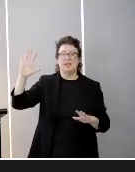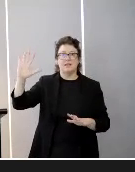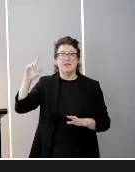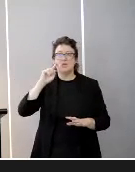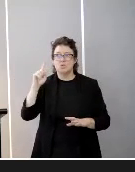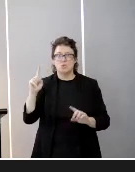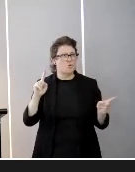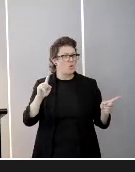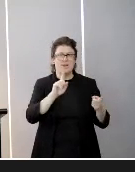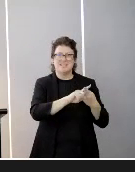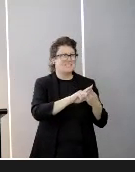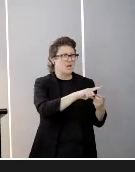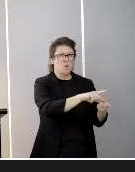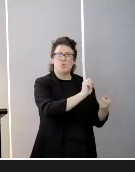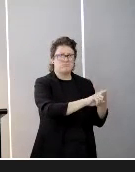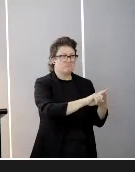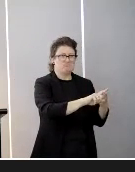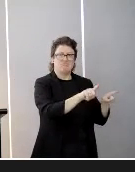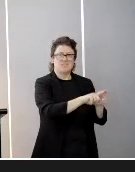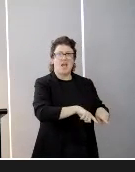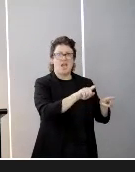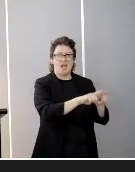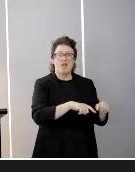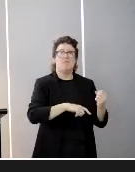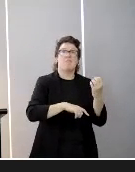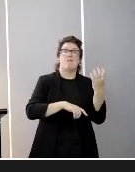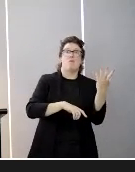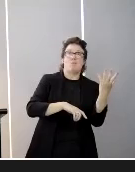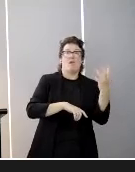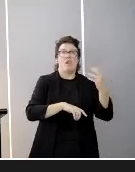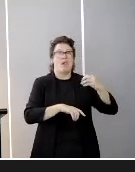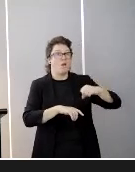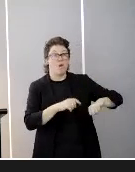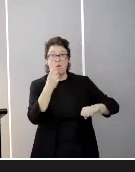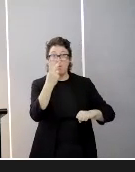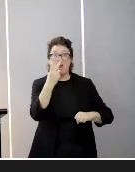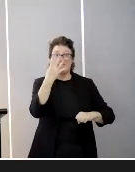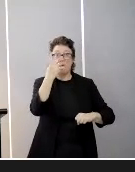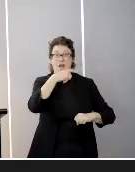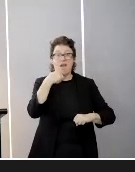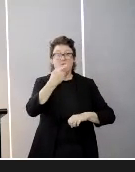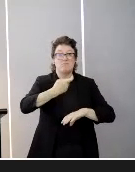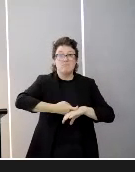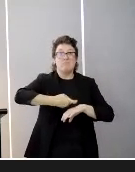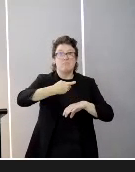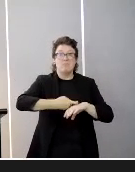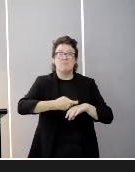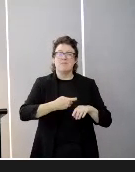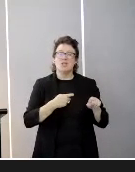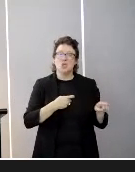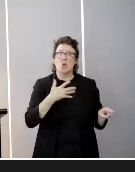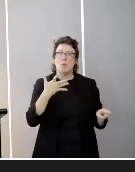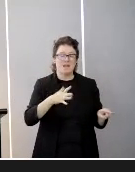that the plant kept doing its thing. So it kept opening and closing kind of in a 24-hour rhythm, which suggested that the